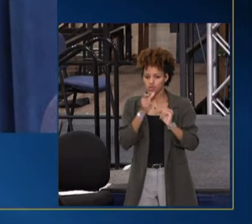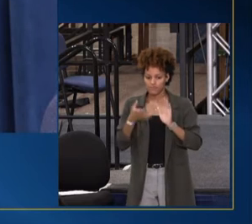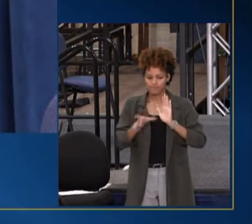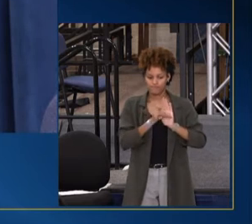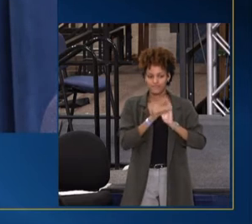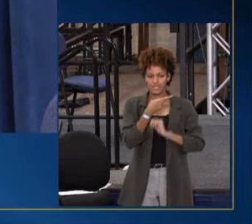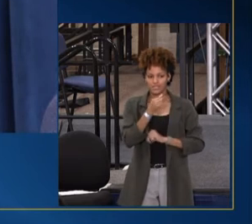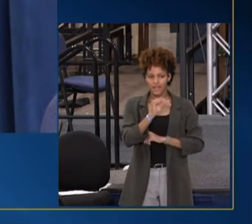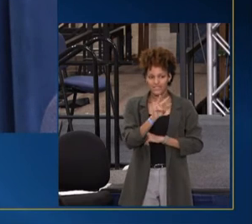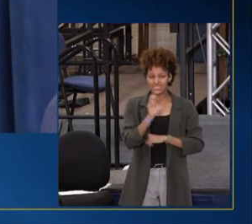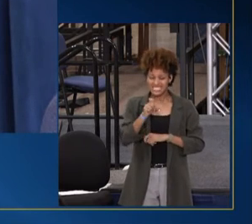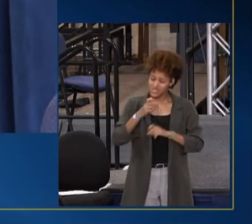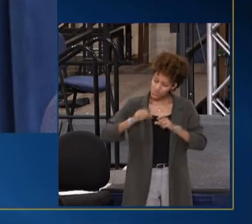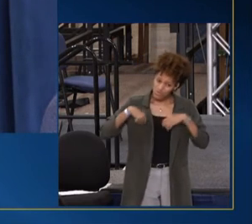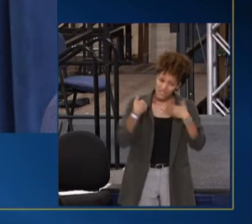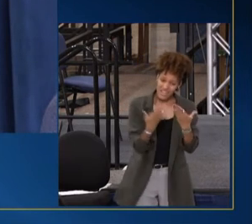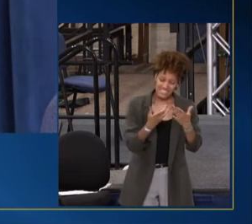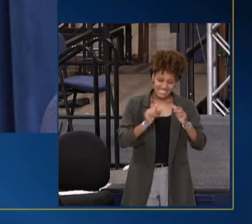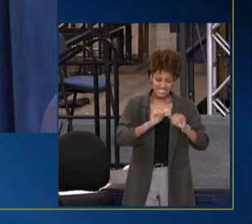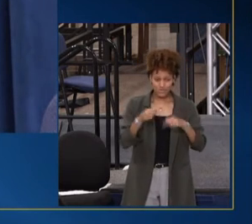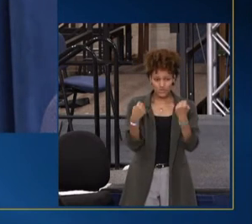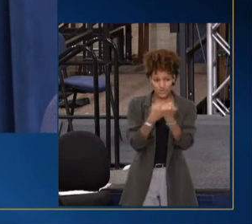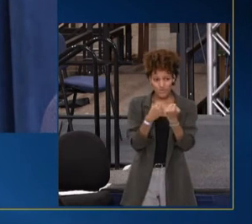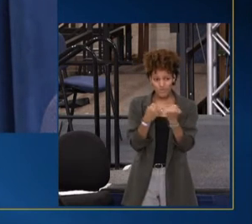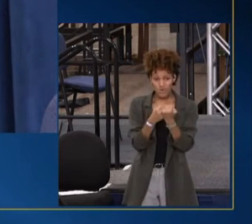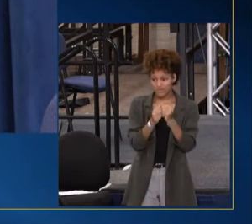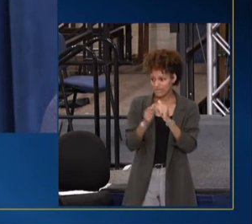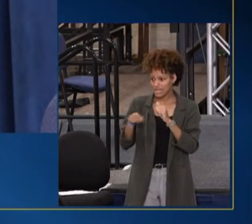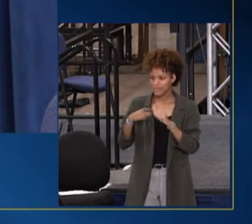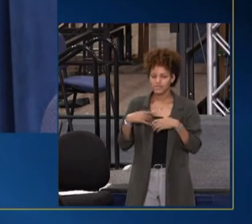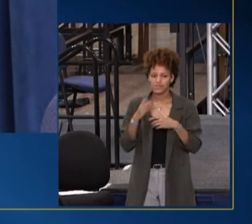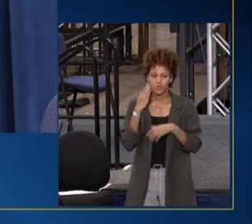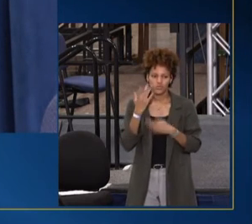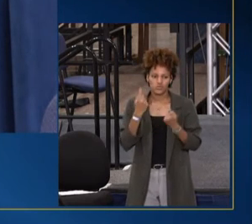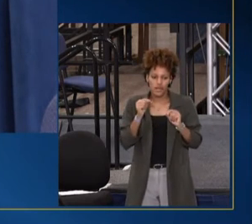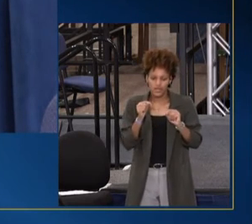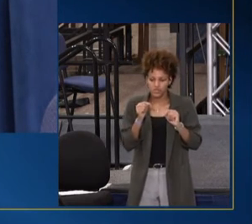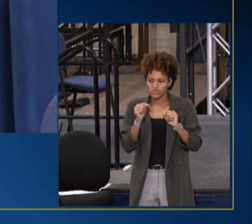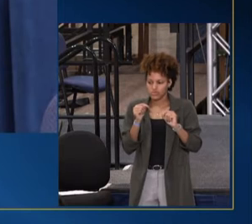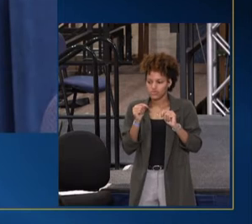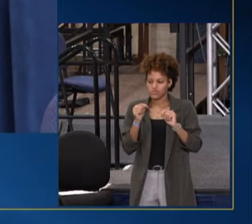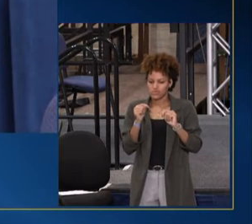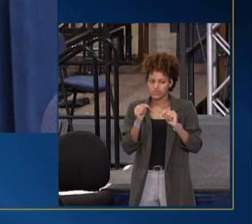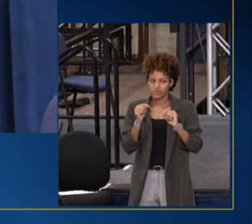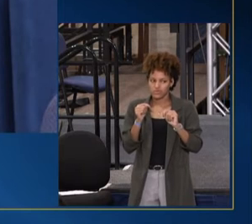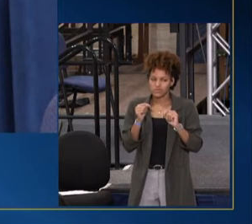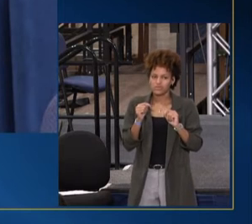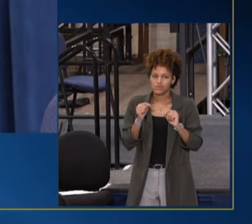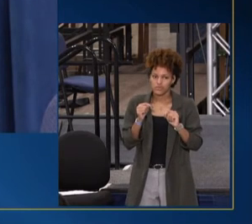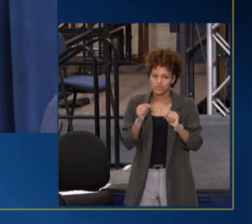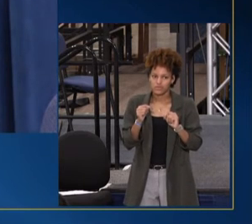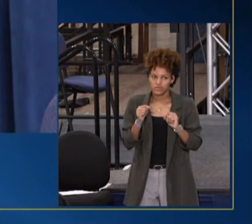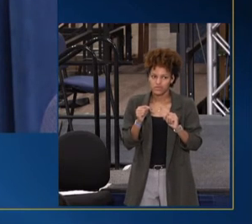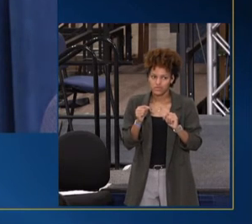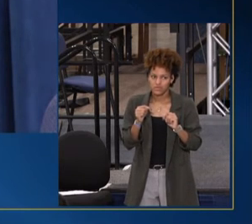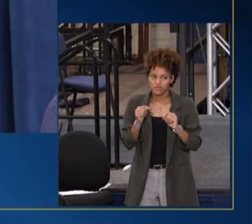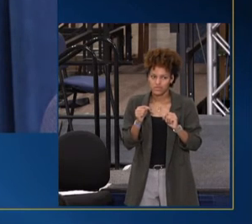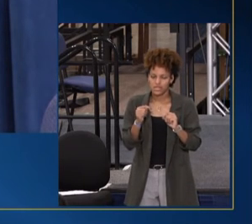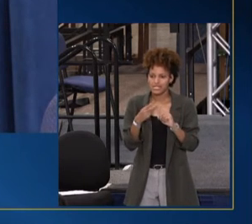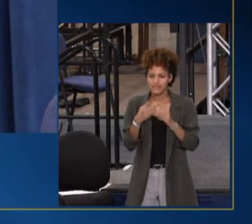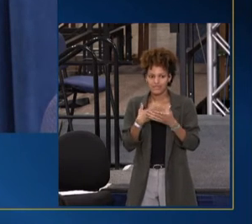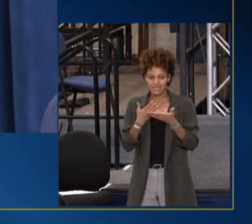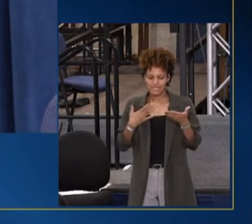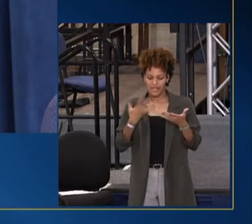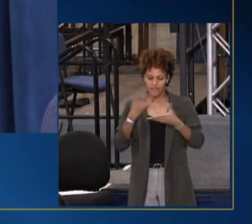need to provide that same kind of support and make up for that incredible deficiency that results from